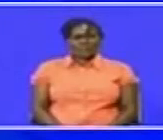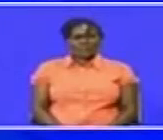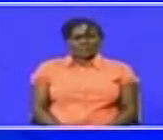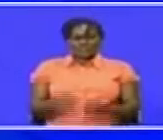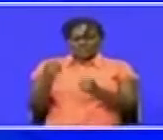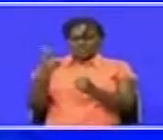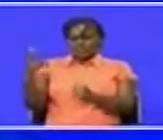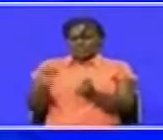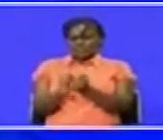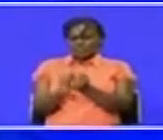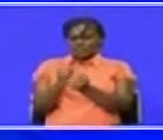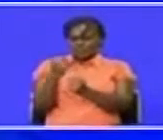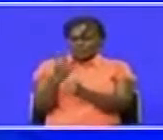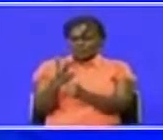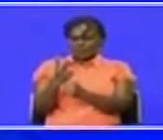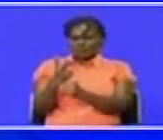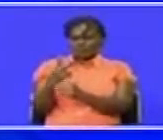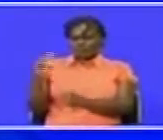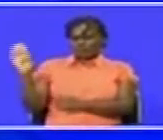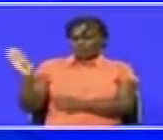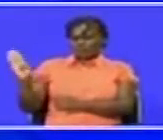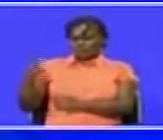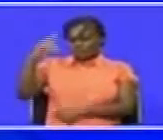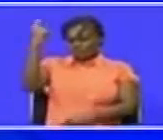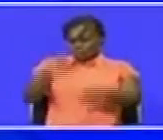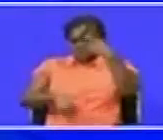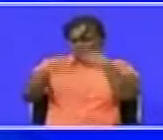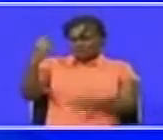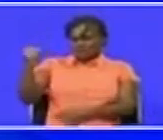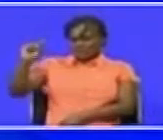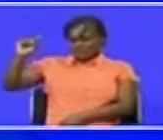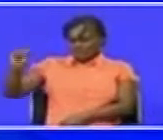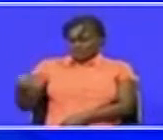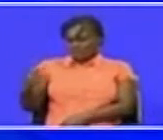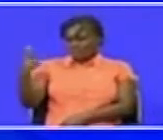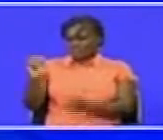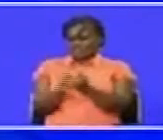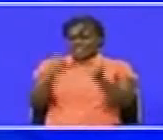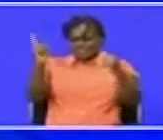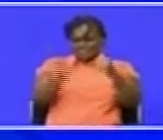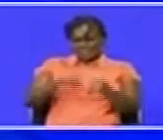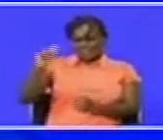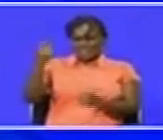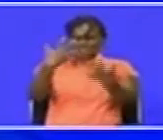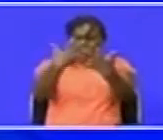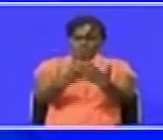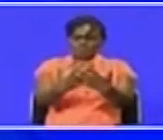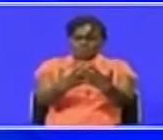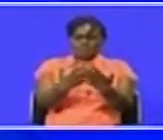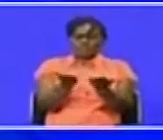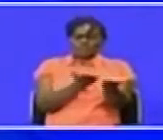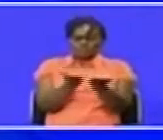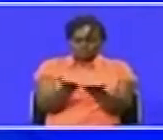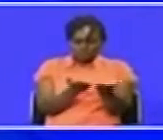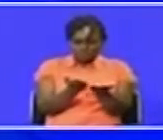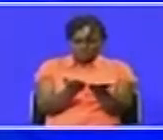2012 Olympic bronze medalist Thomas Longosiwa is the winner of the 5,000 meters race in the 2016 Kenya Prison Service Athletics